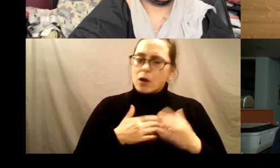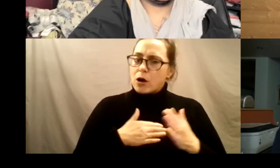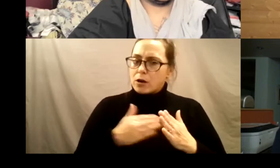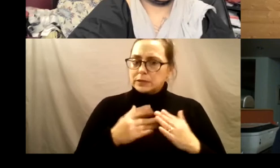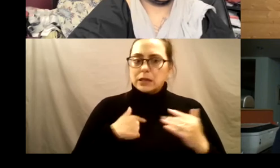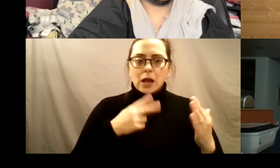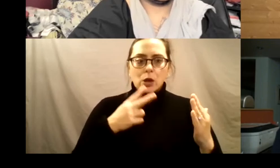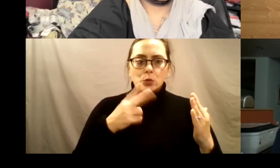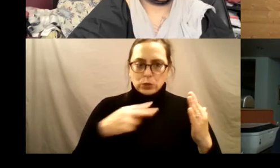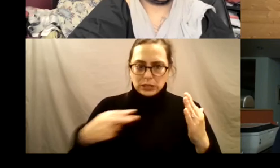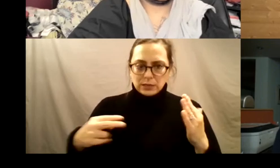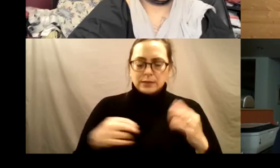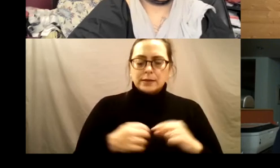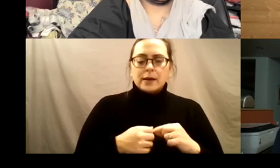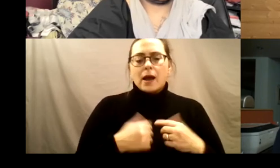about